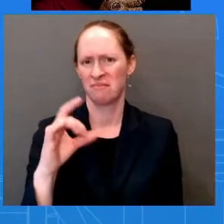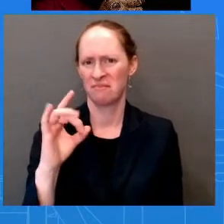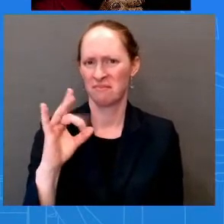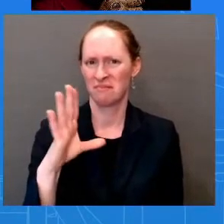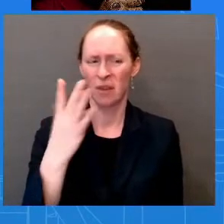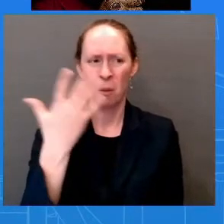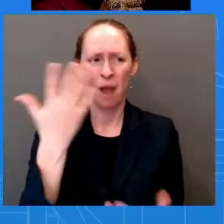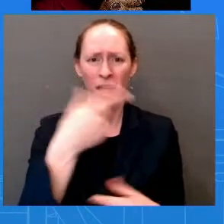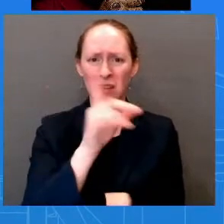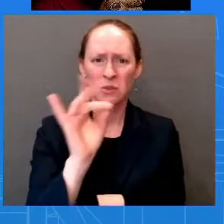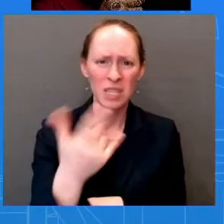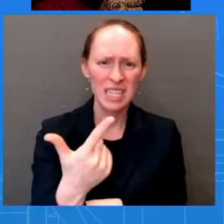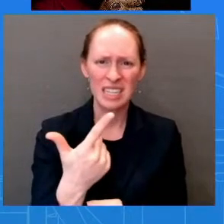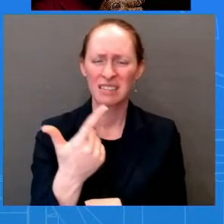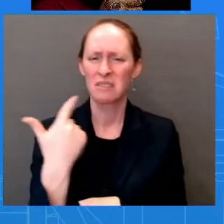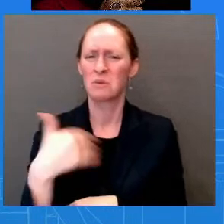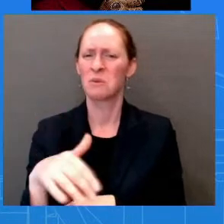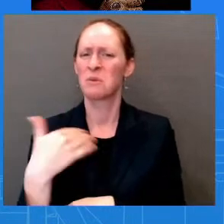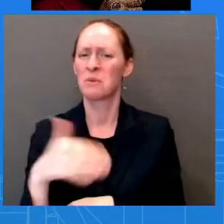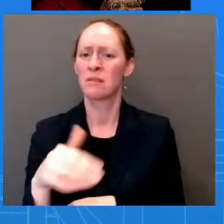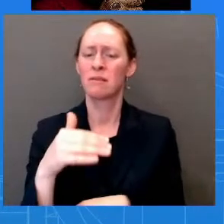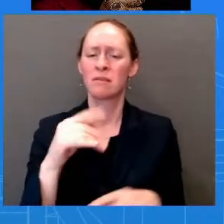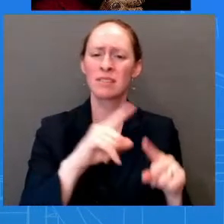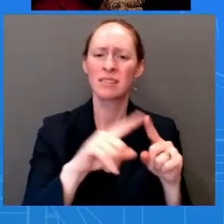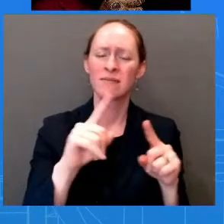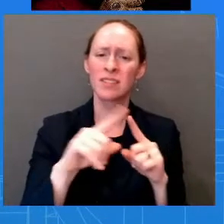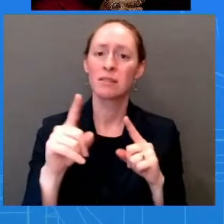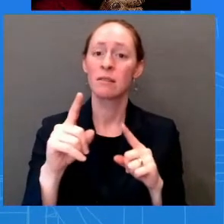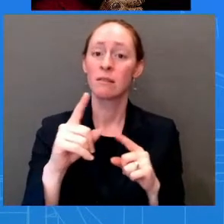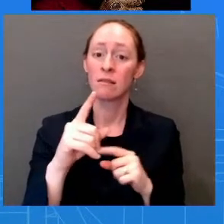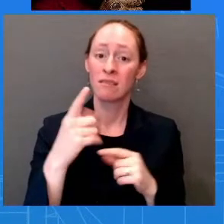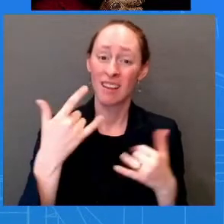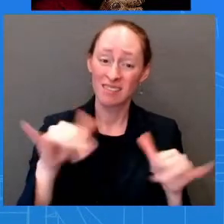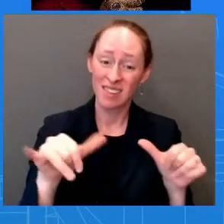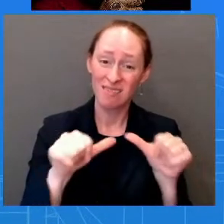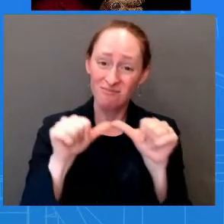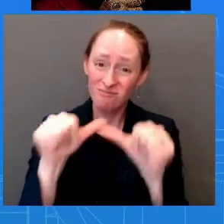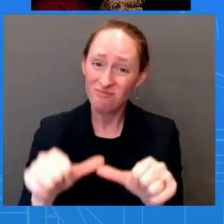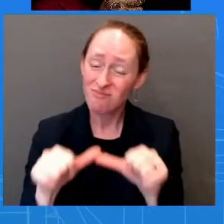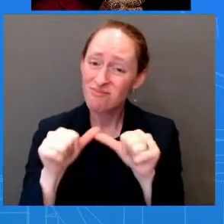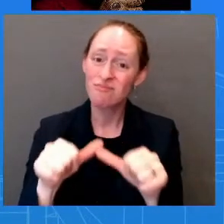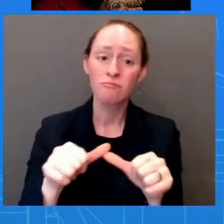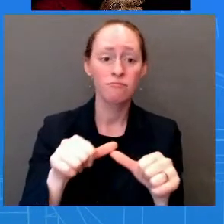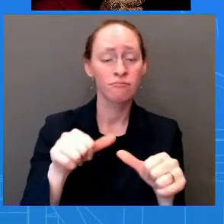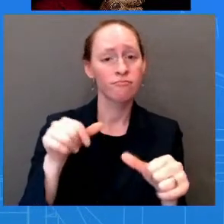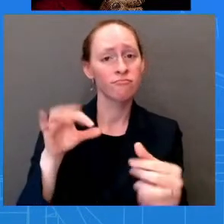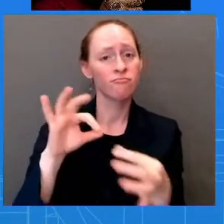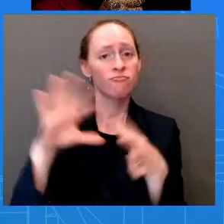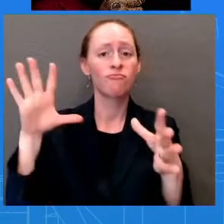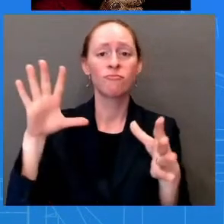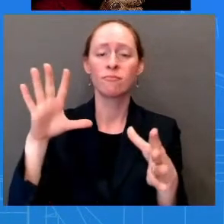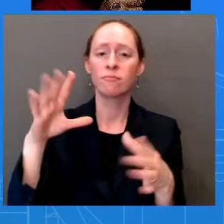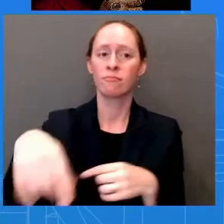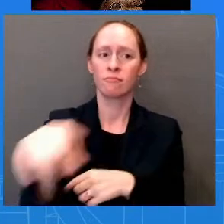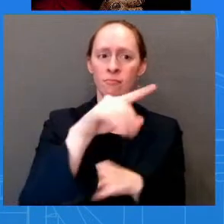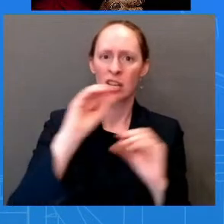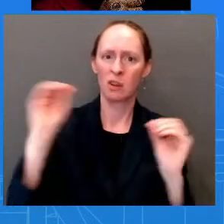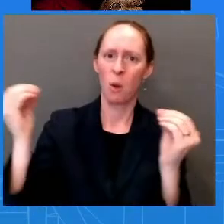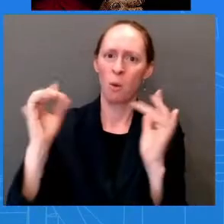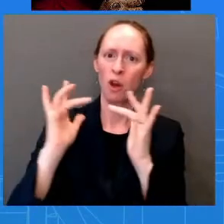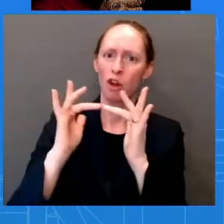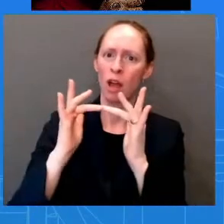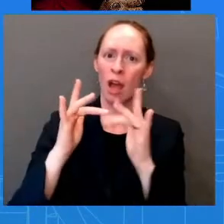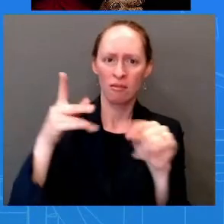continued disruption of the internet inside Iran. For decades, Iran's regime has denied fundamental freedoms to